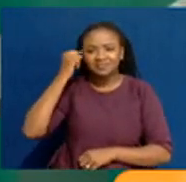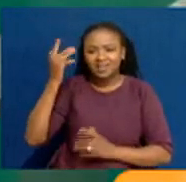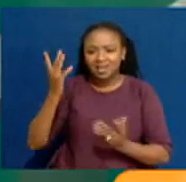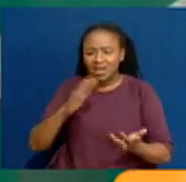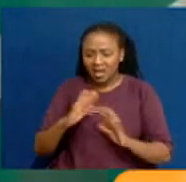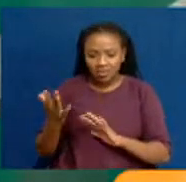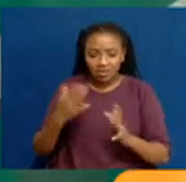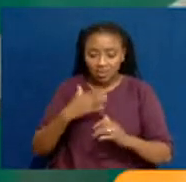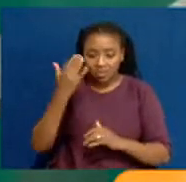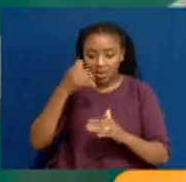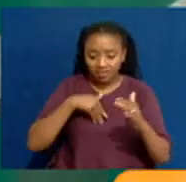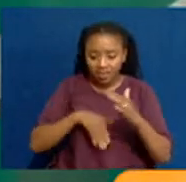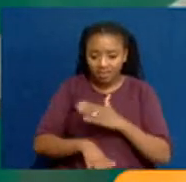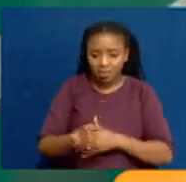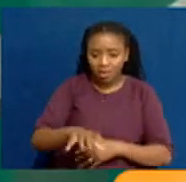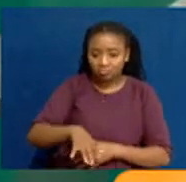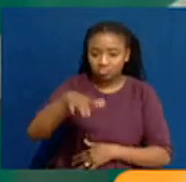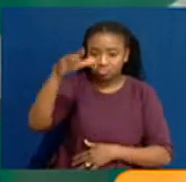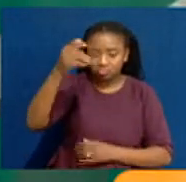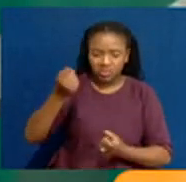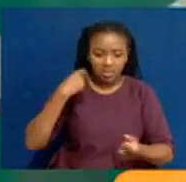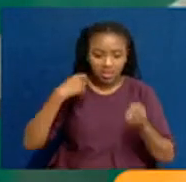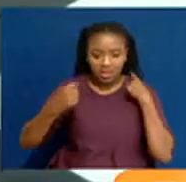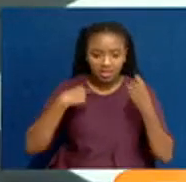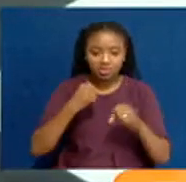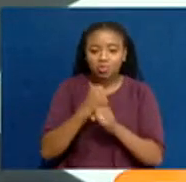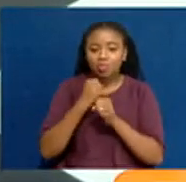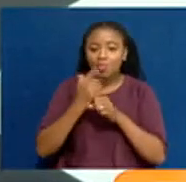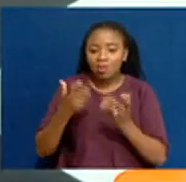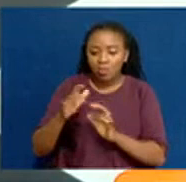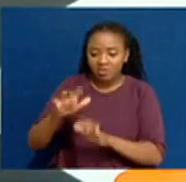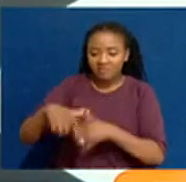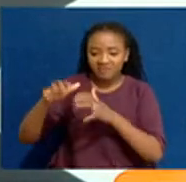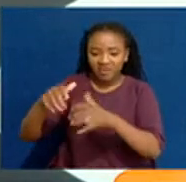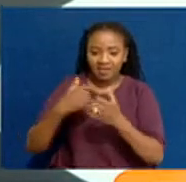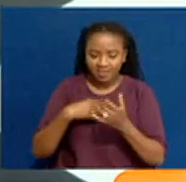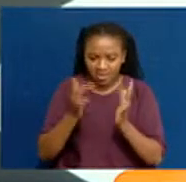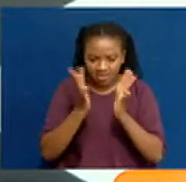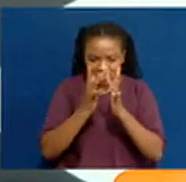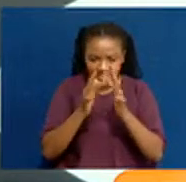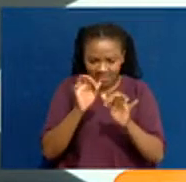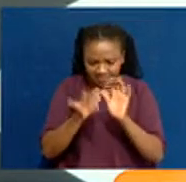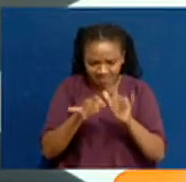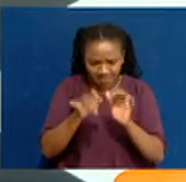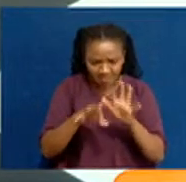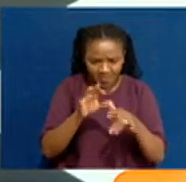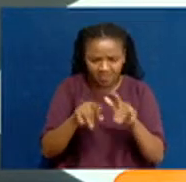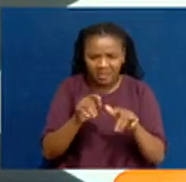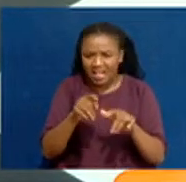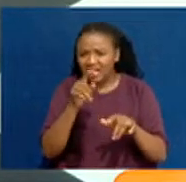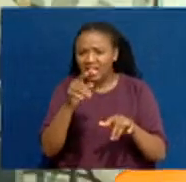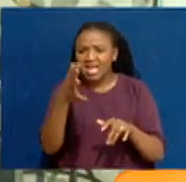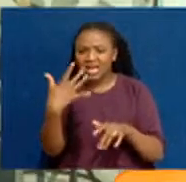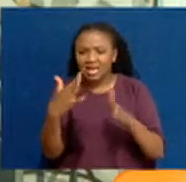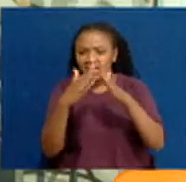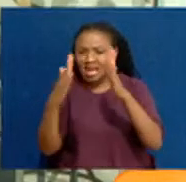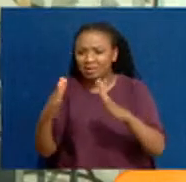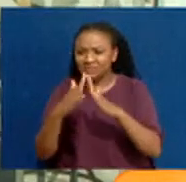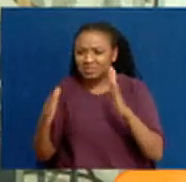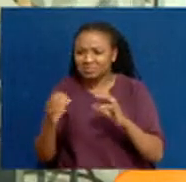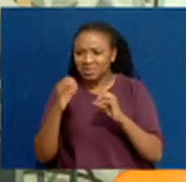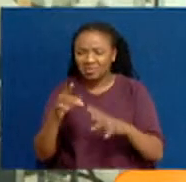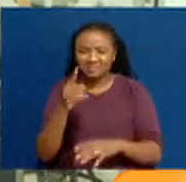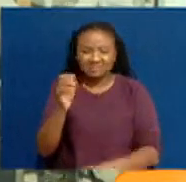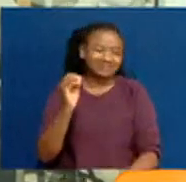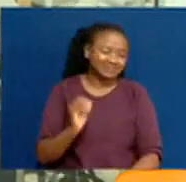raised in Kericho. That's what I did growing up. I researched online. I found about greenhouses, but they were very expensive. And so I decided to